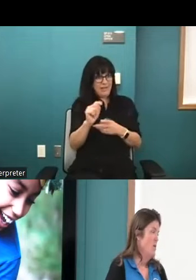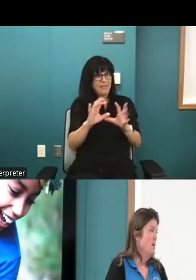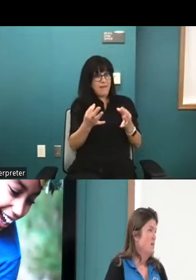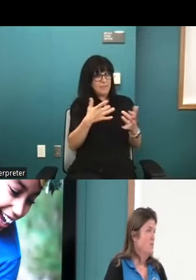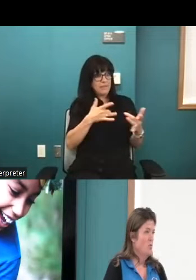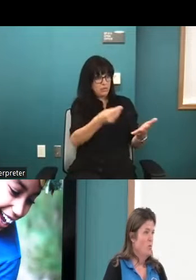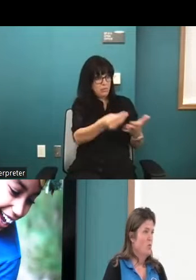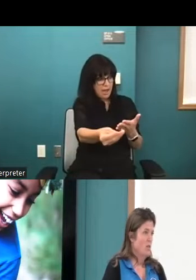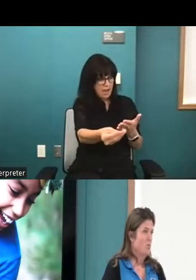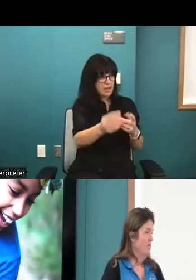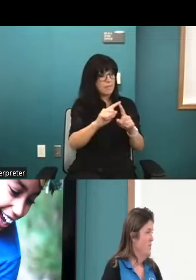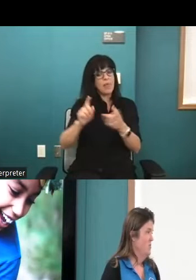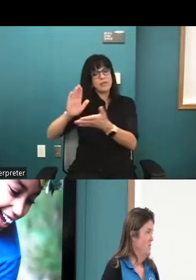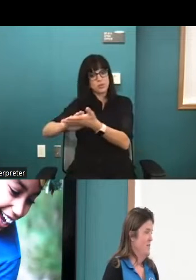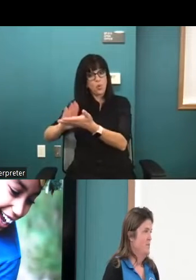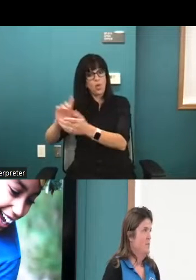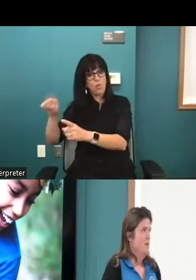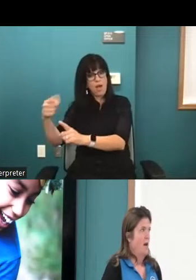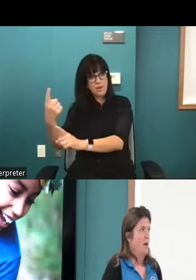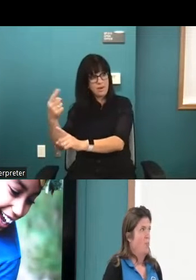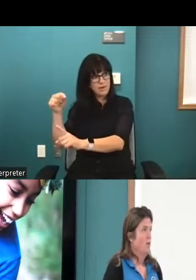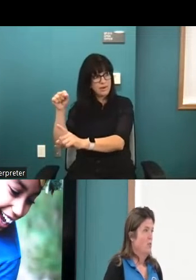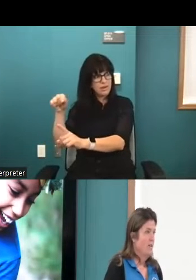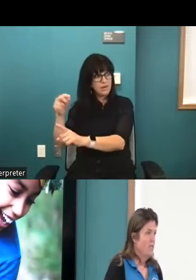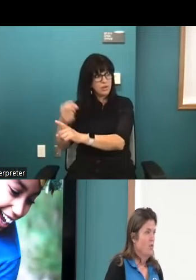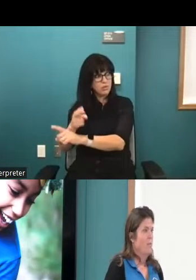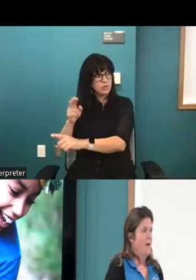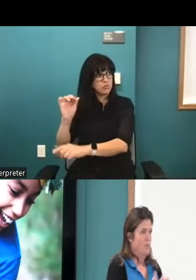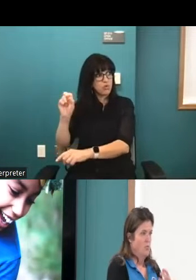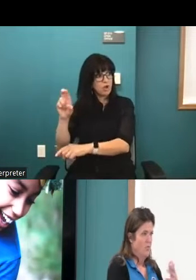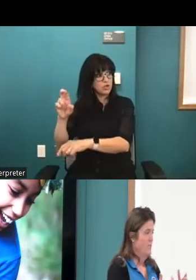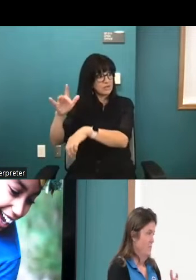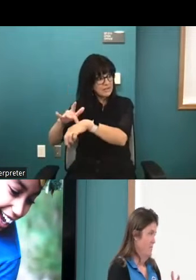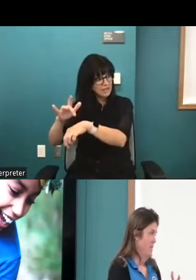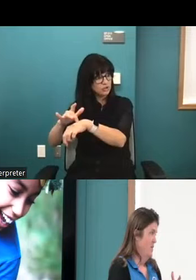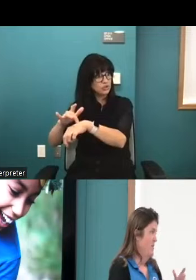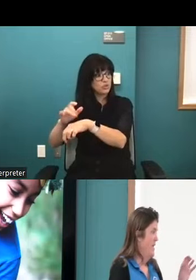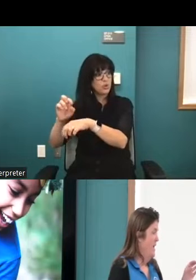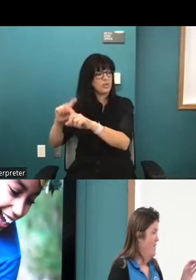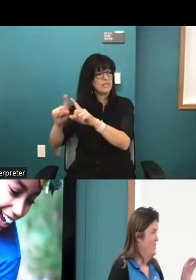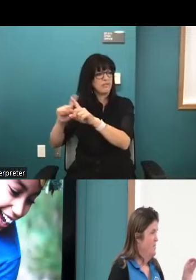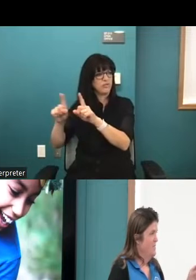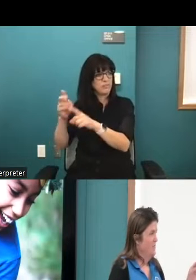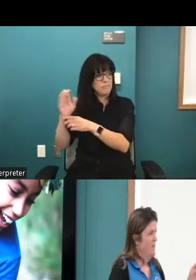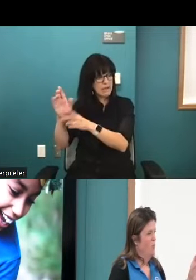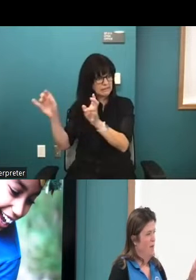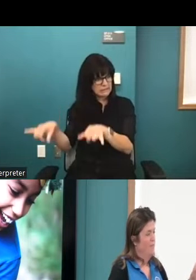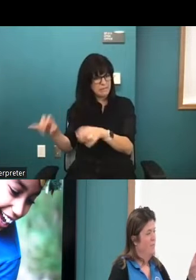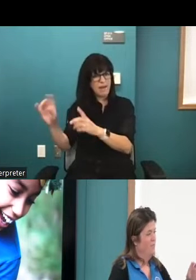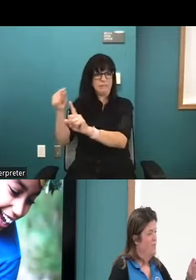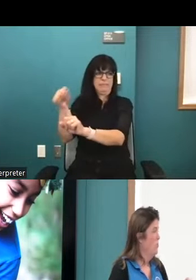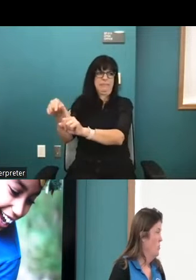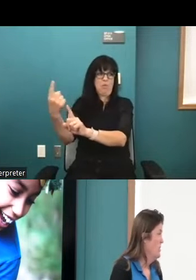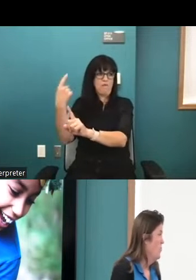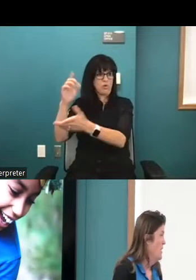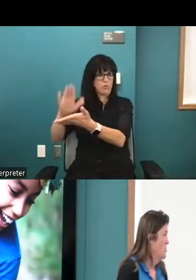order. The school generally uses Roger touchscreen mics or different systems here, and they have a specified one that's